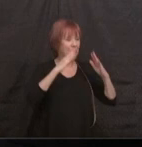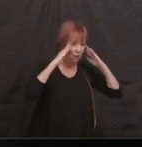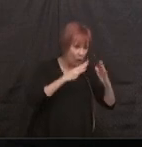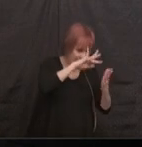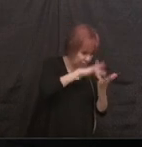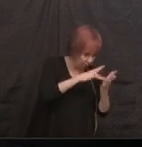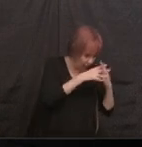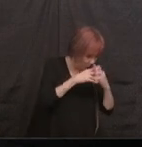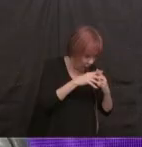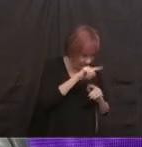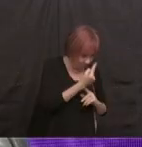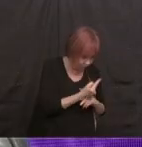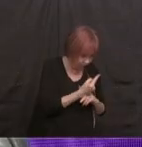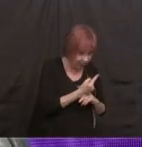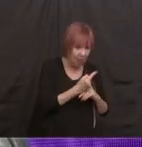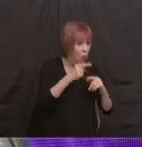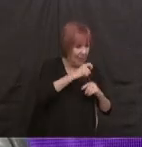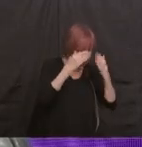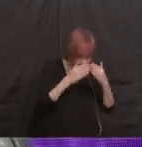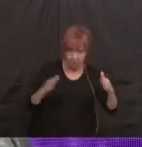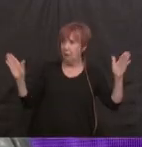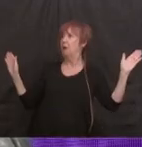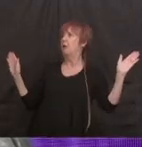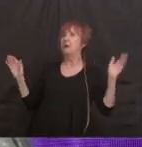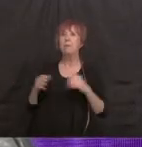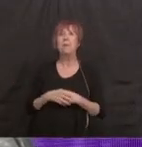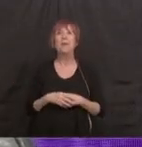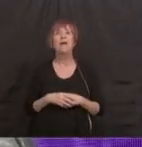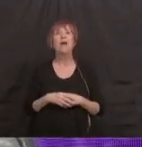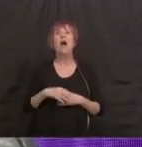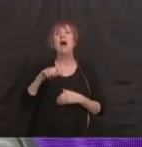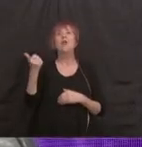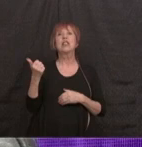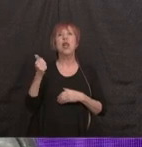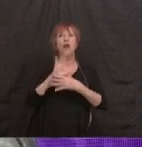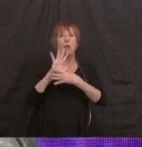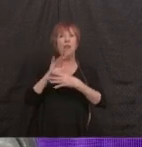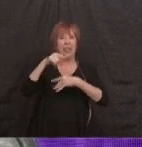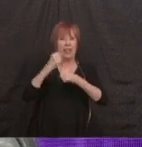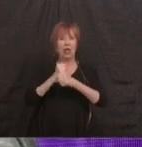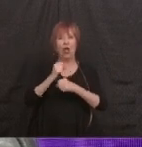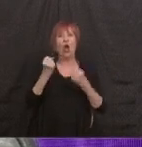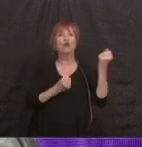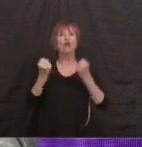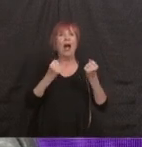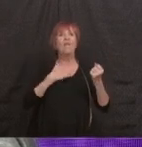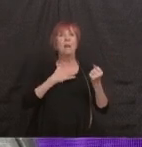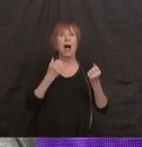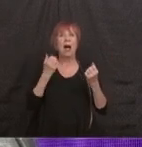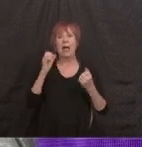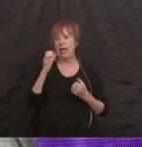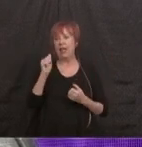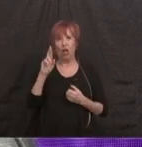Yes. I mean, I loved watching, you know, Drive My Car this year as one of the Oscar-nominated films, which is very much about